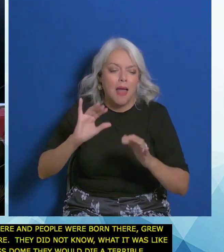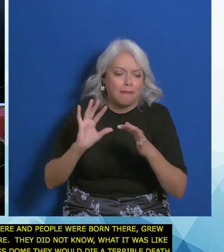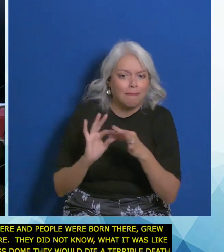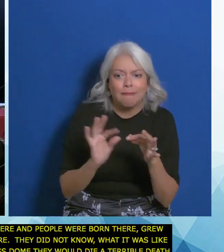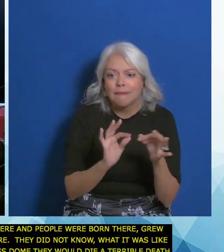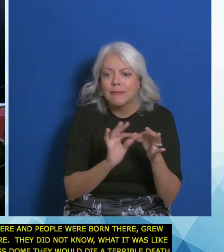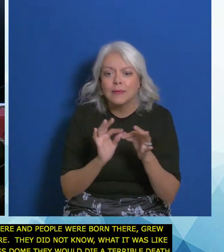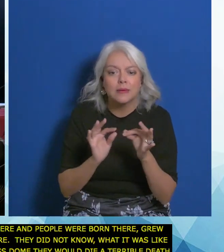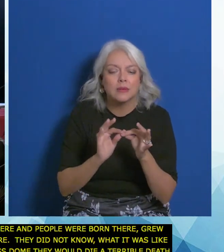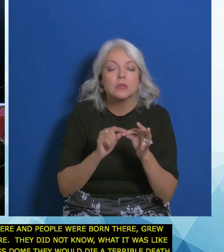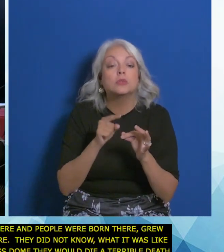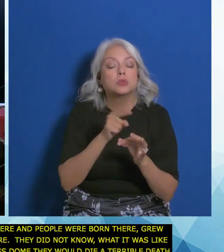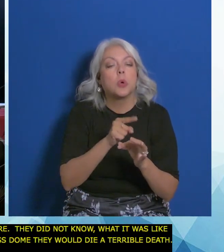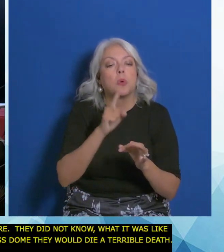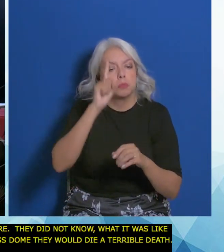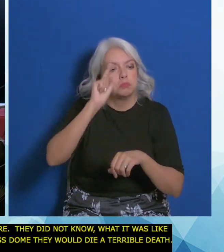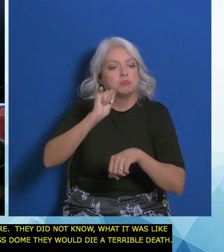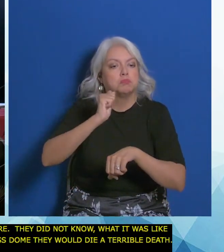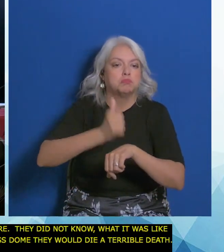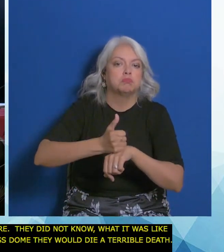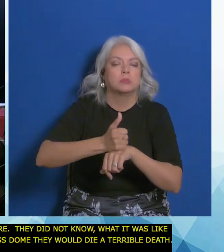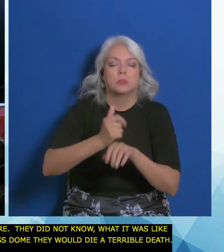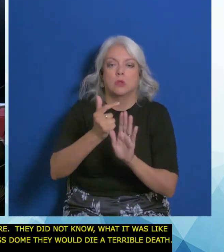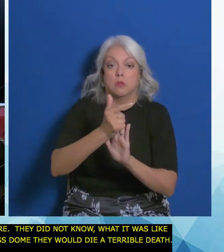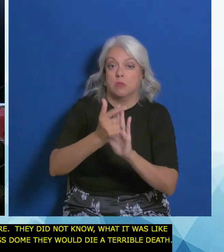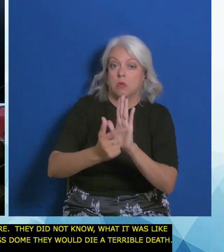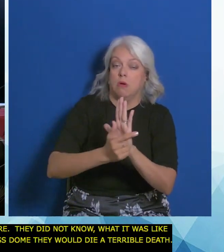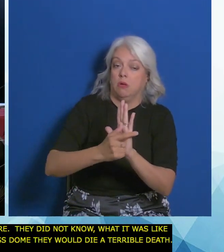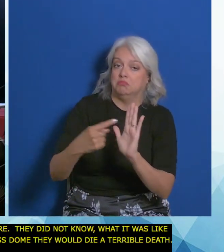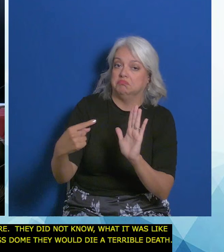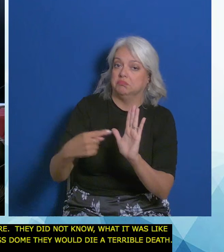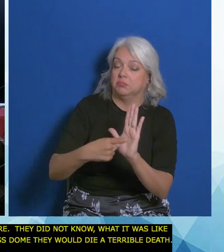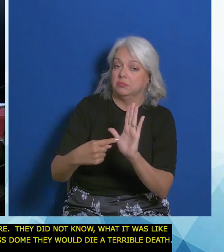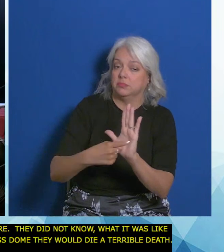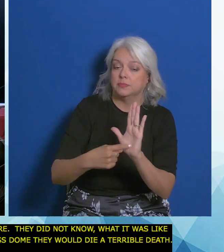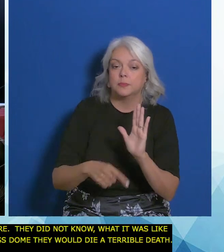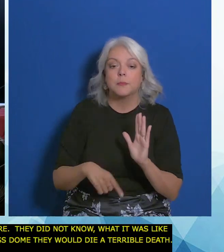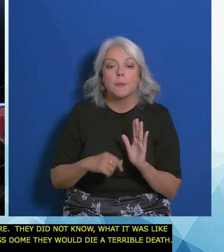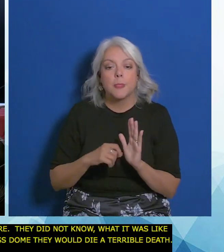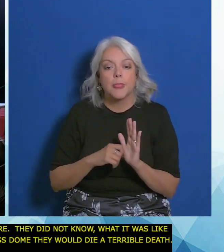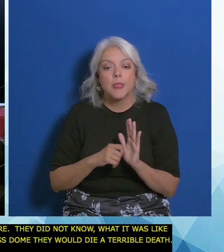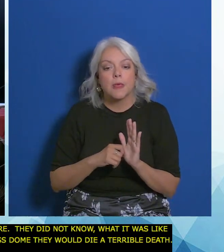they had a law that said,